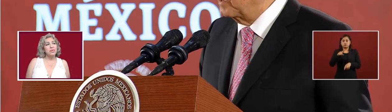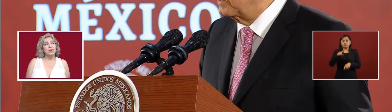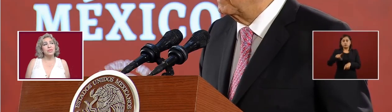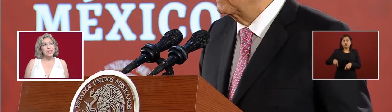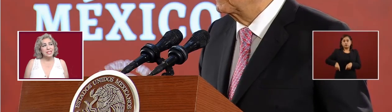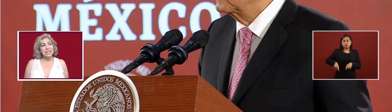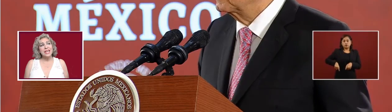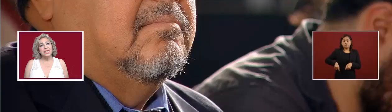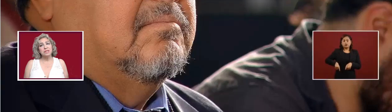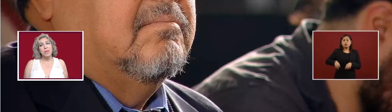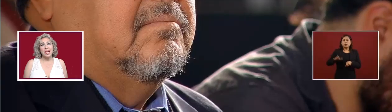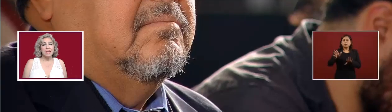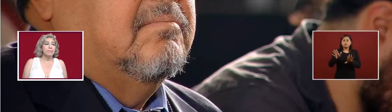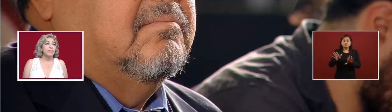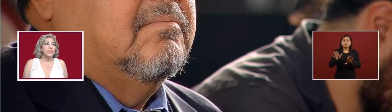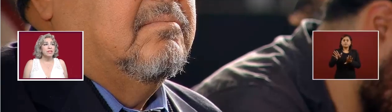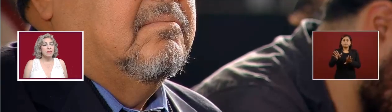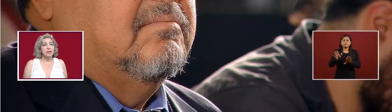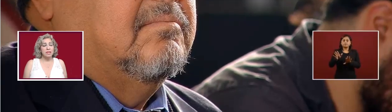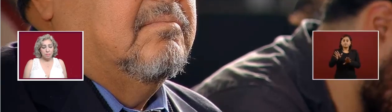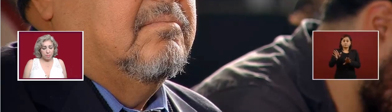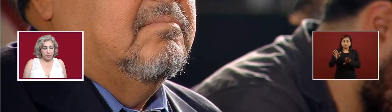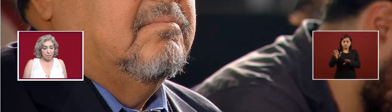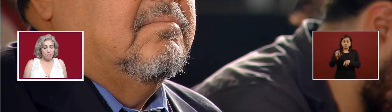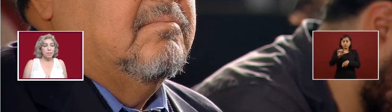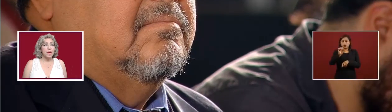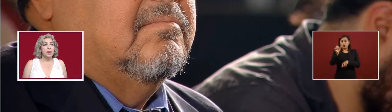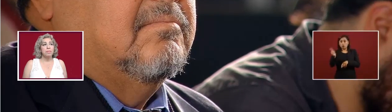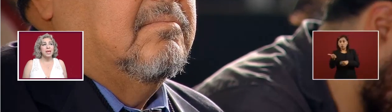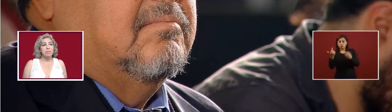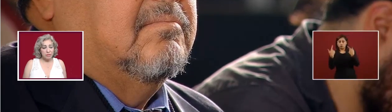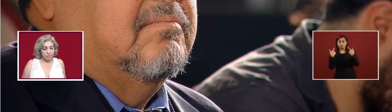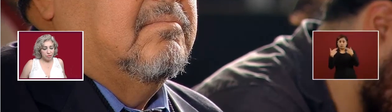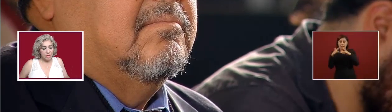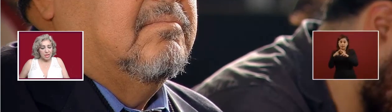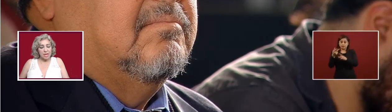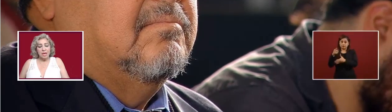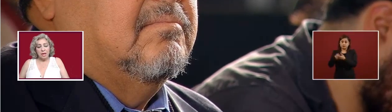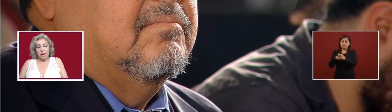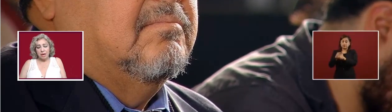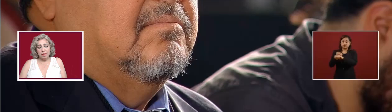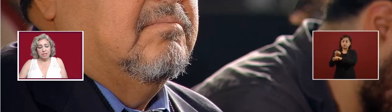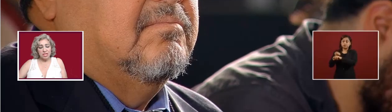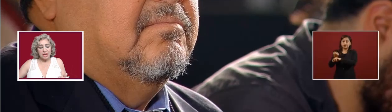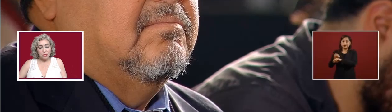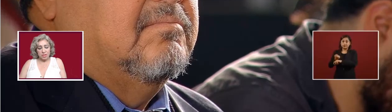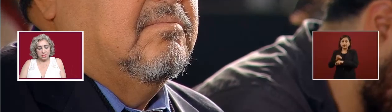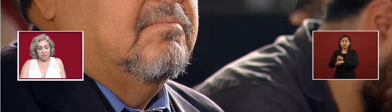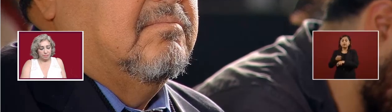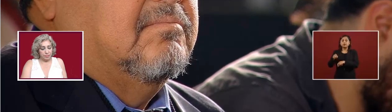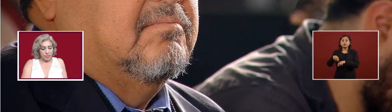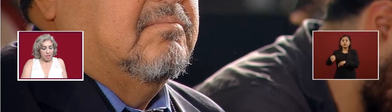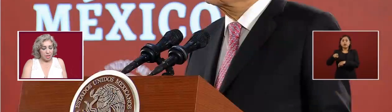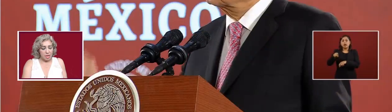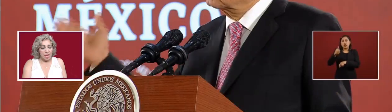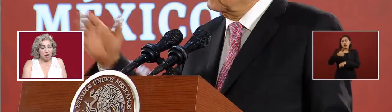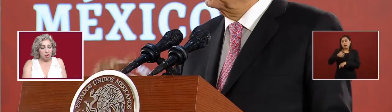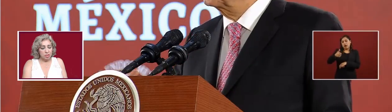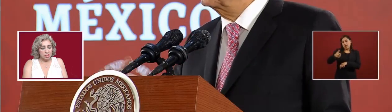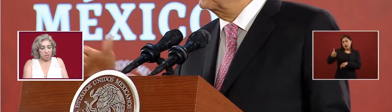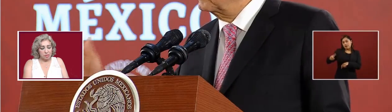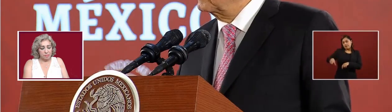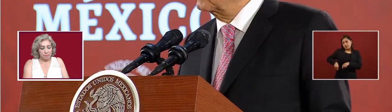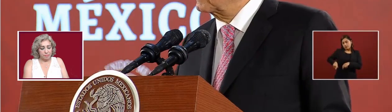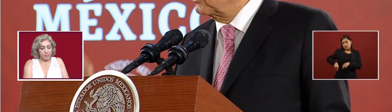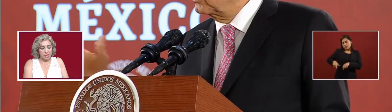in general, the states pay, the, uh, payment for the, uh, state ones. And,